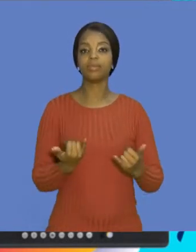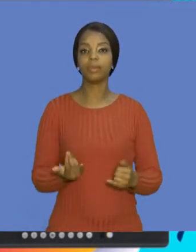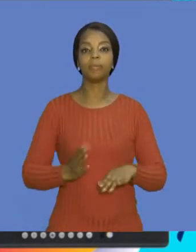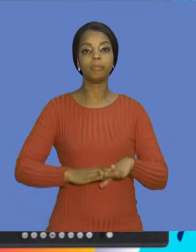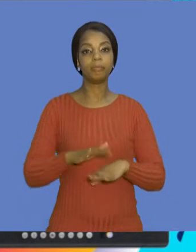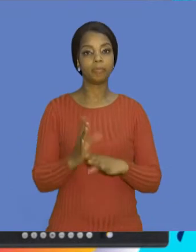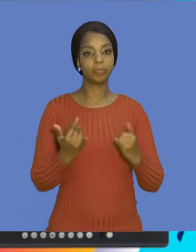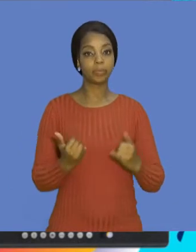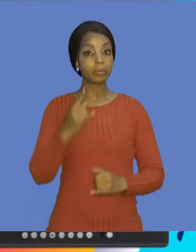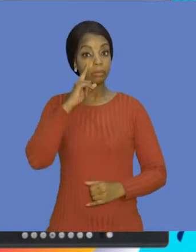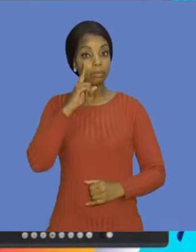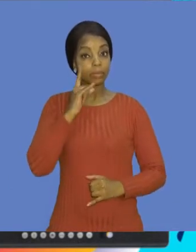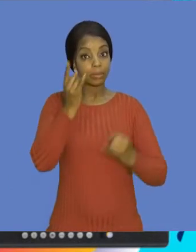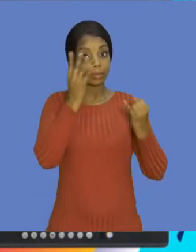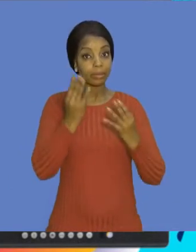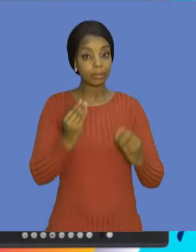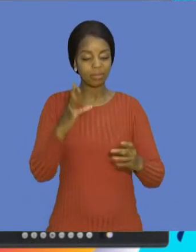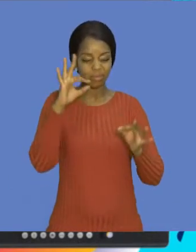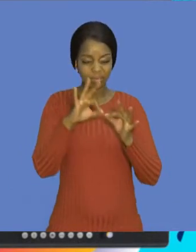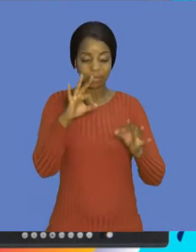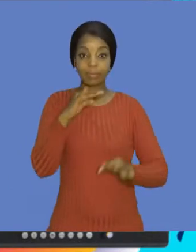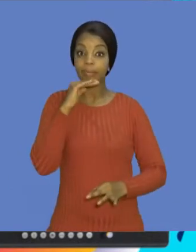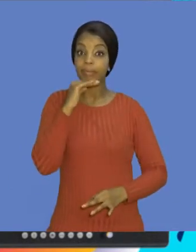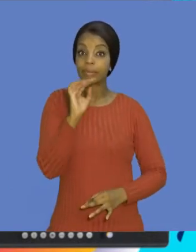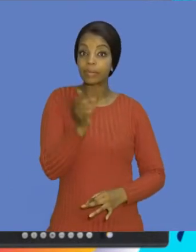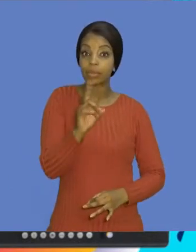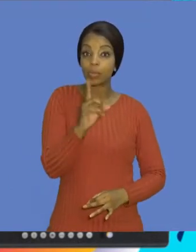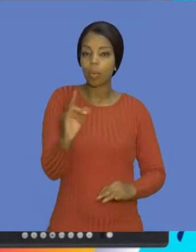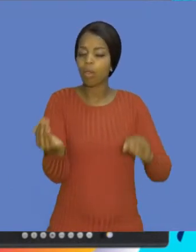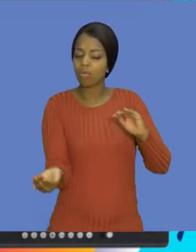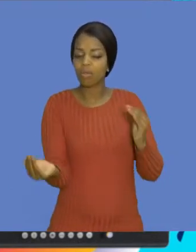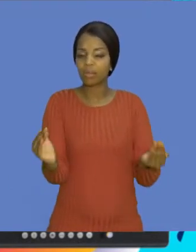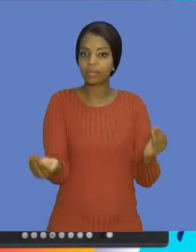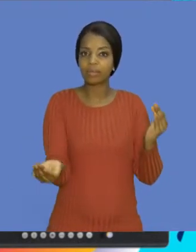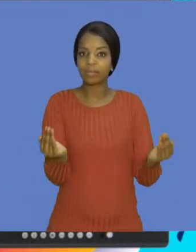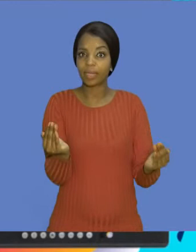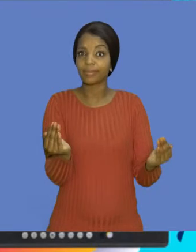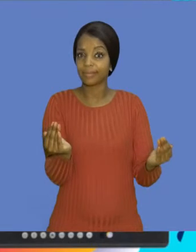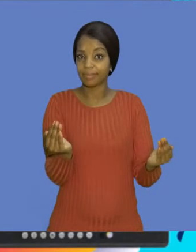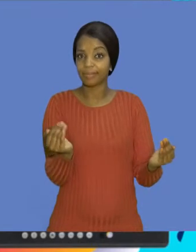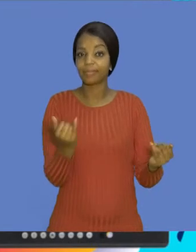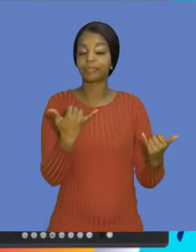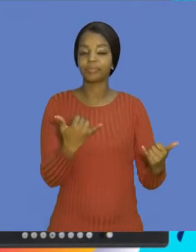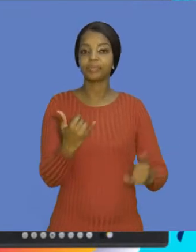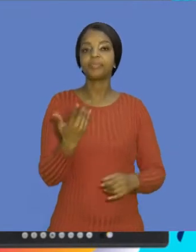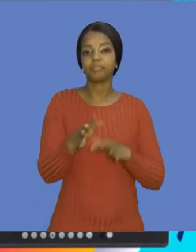some numbers. Exactly what does it mean to compare growth? So stay with me and I will take you places. Let's